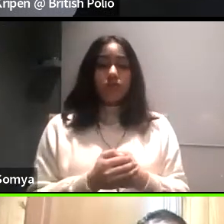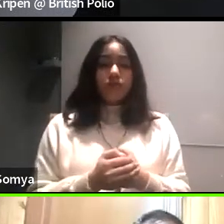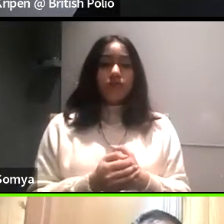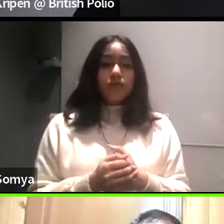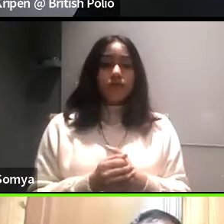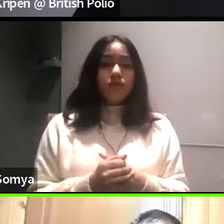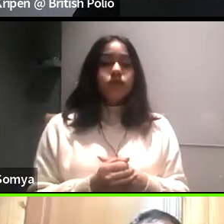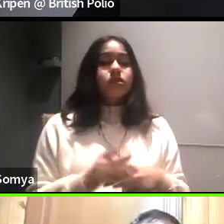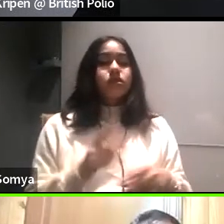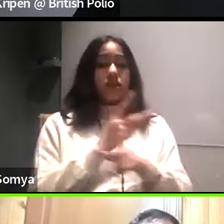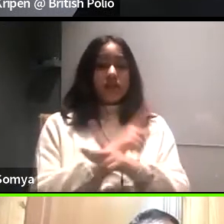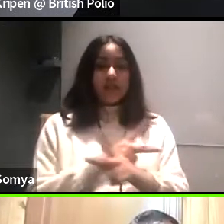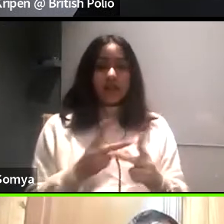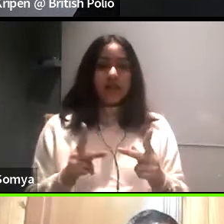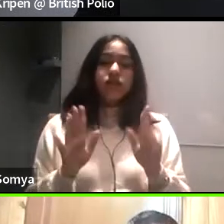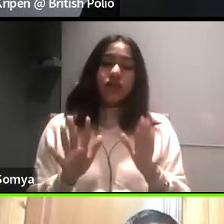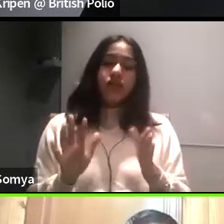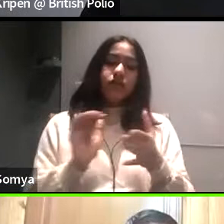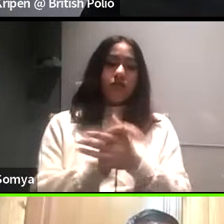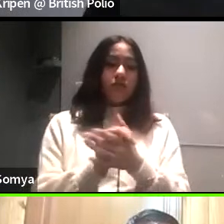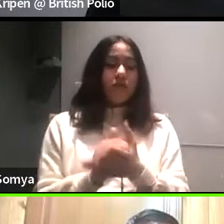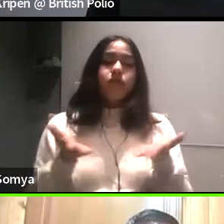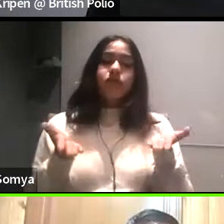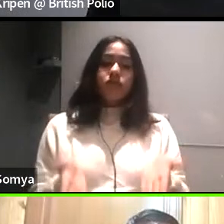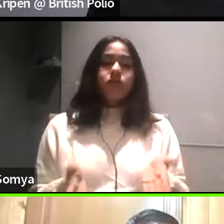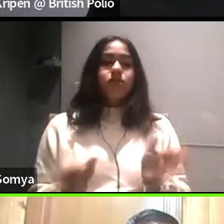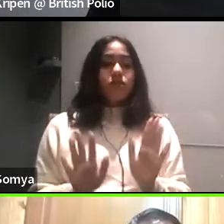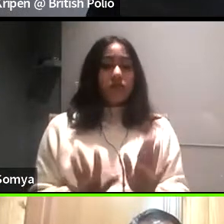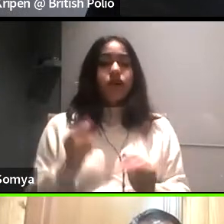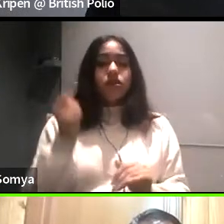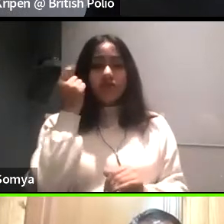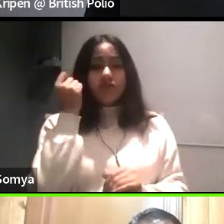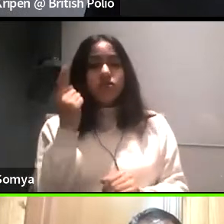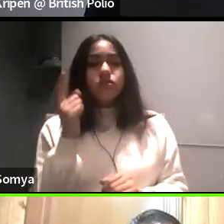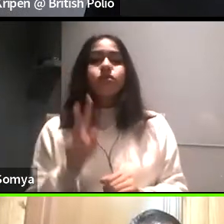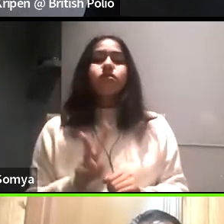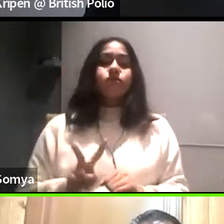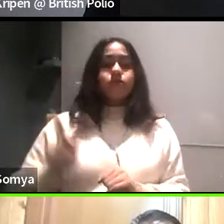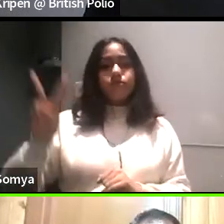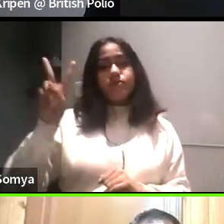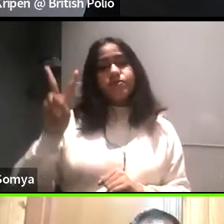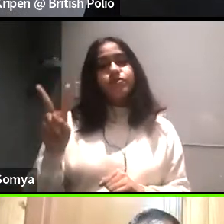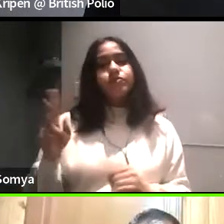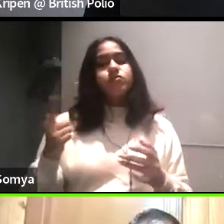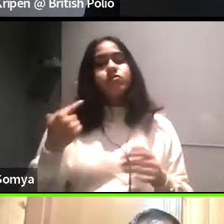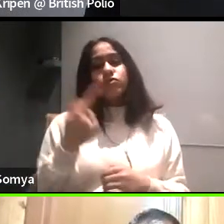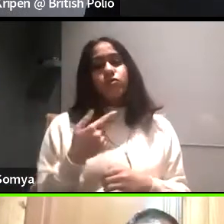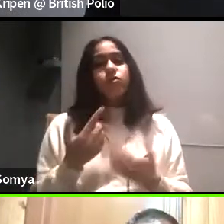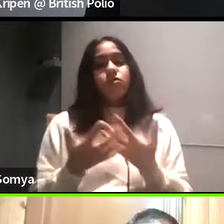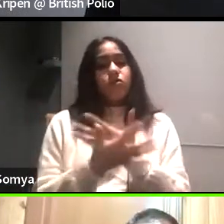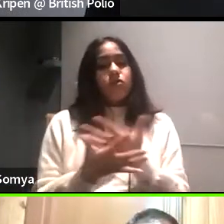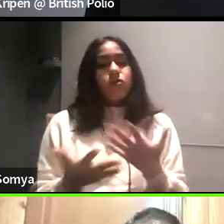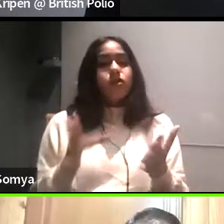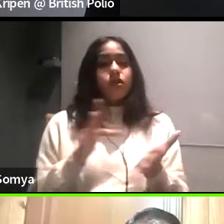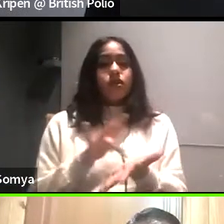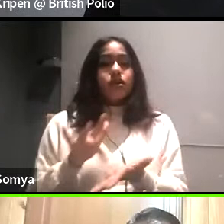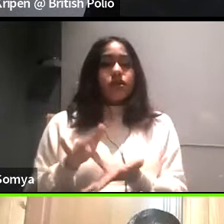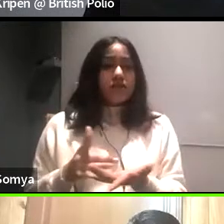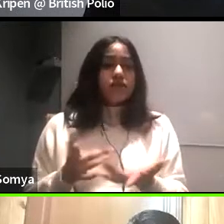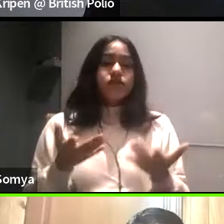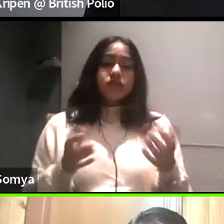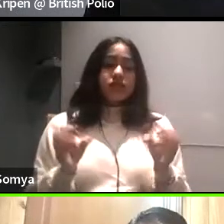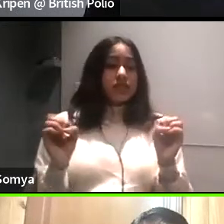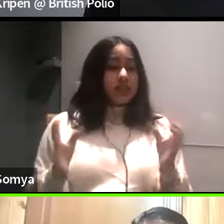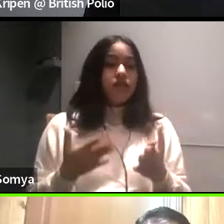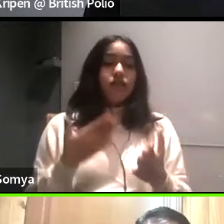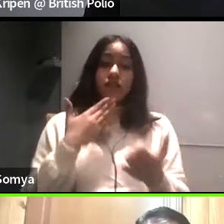so differently friendly now, because they understand the value which people with disability bring to the organization.